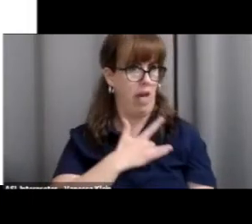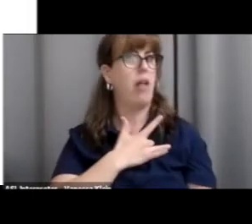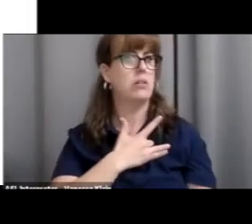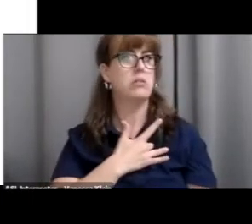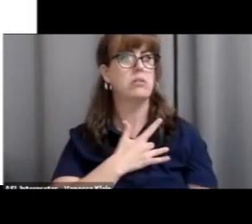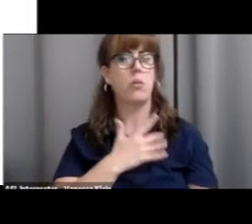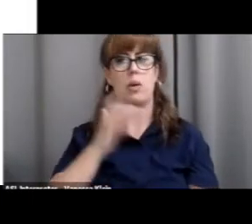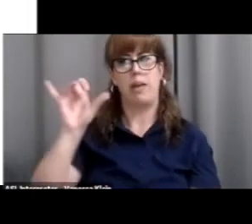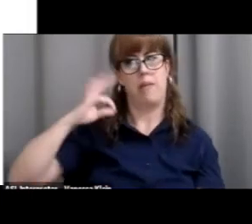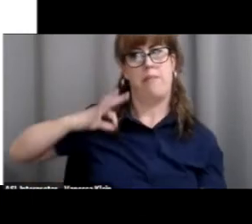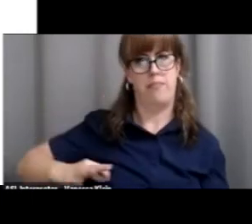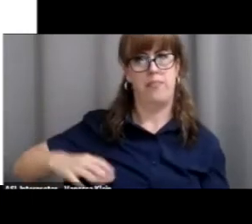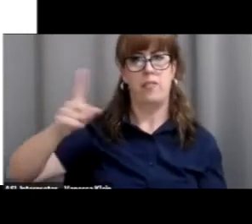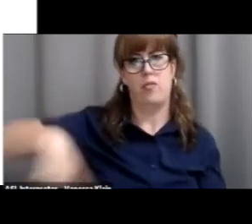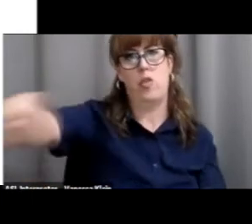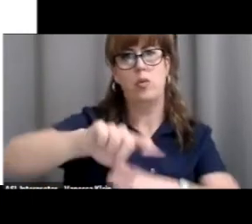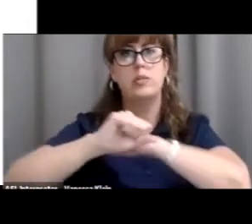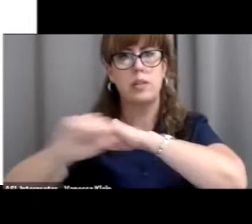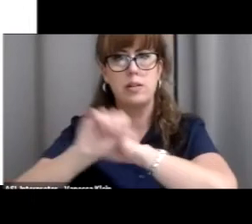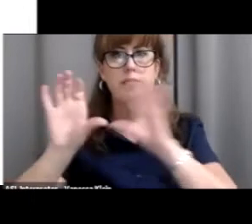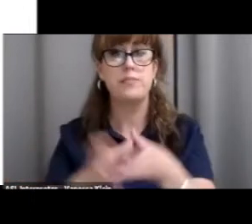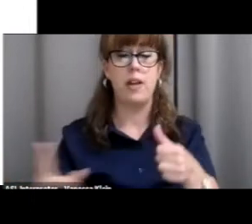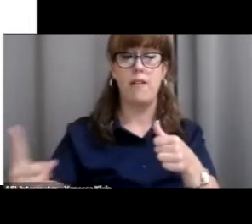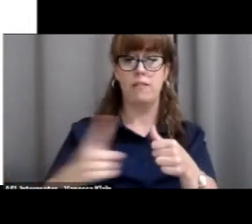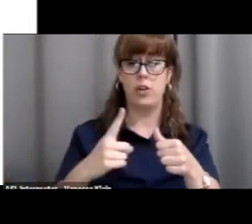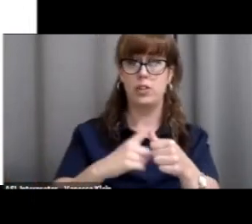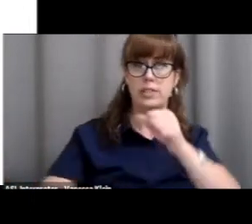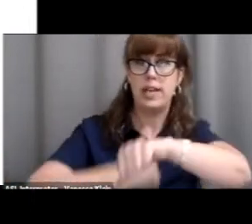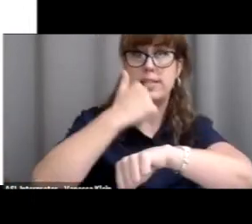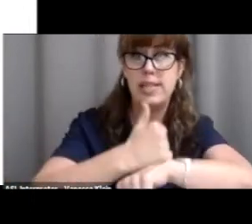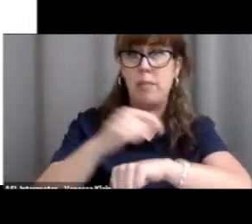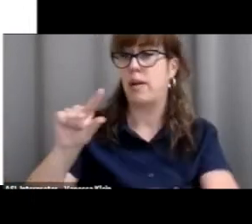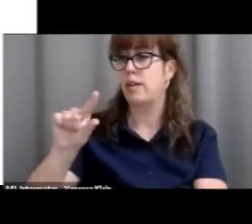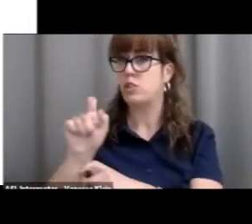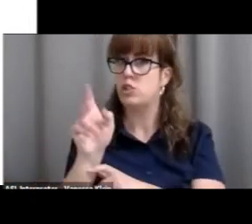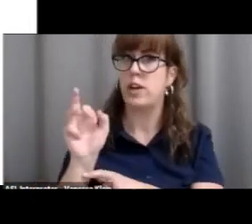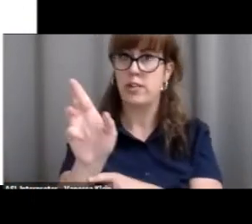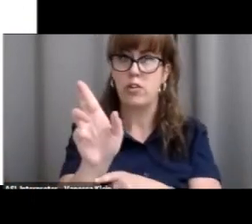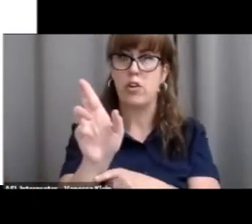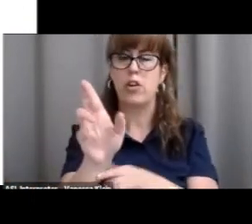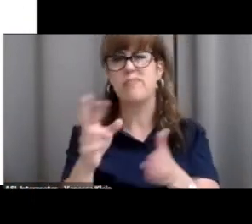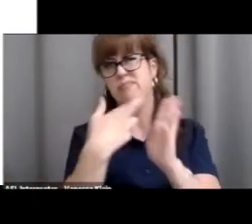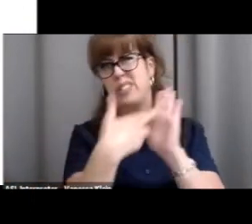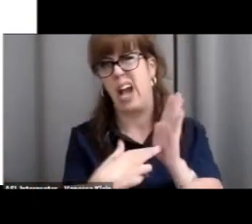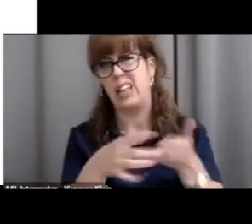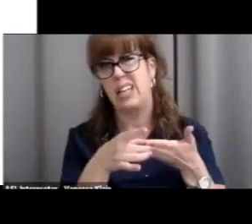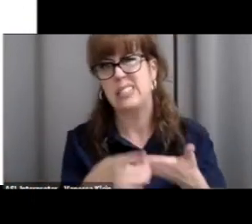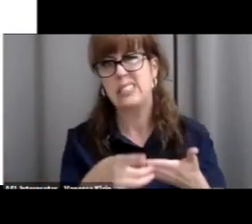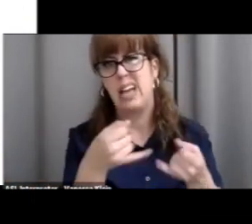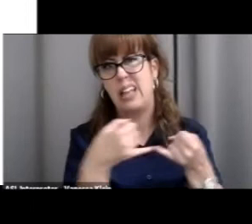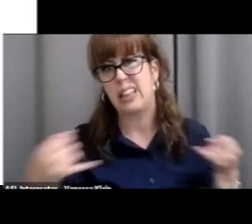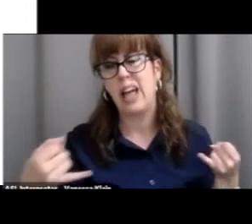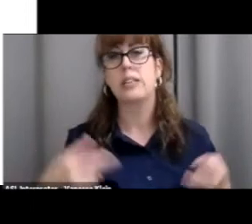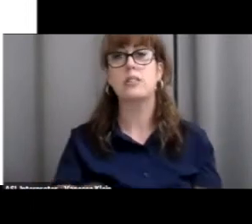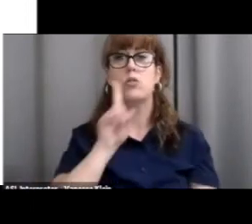governing bodies. First, we should establish gender guidelines. So looking at quantity and quality of representation for girls